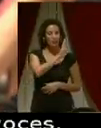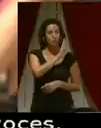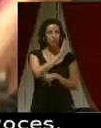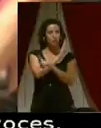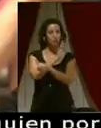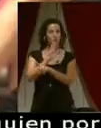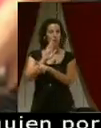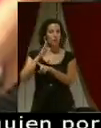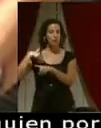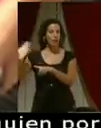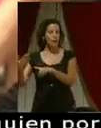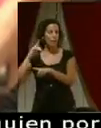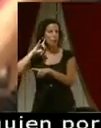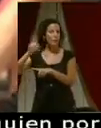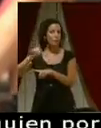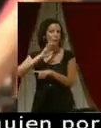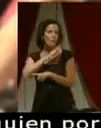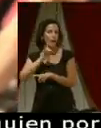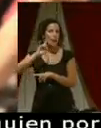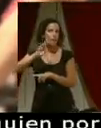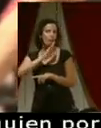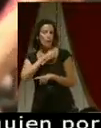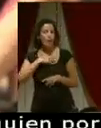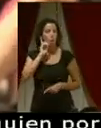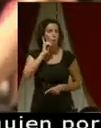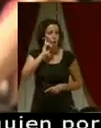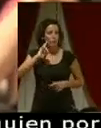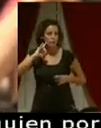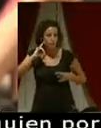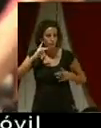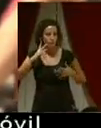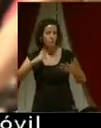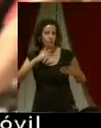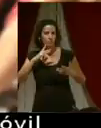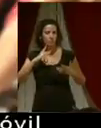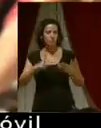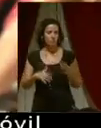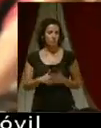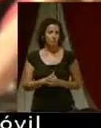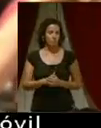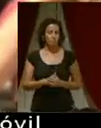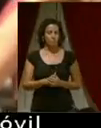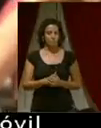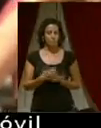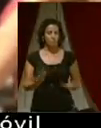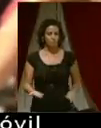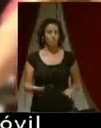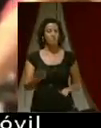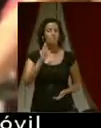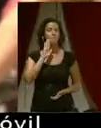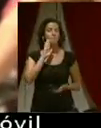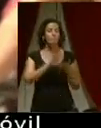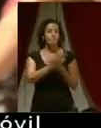walks by saying, "Call my mama, call my mommy," then my mobile picks it up, my mobile phone picks it up.